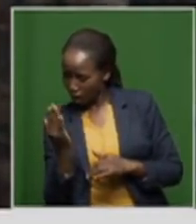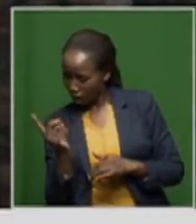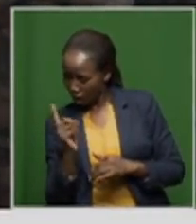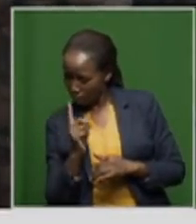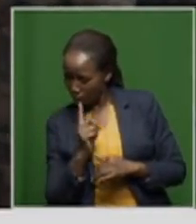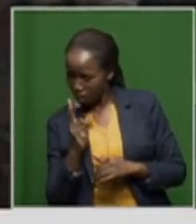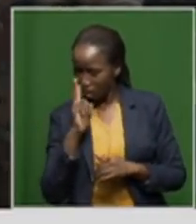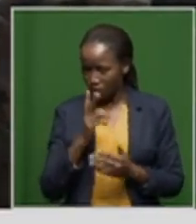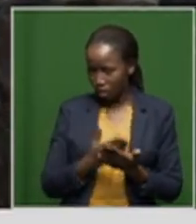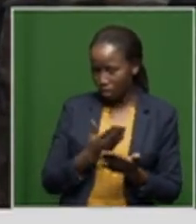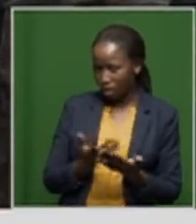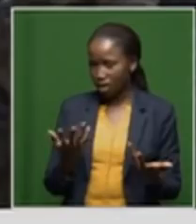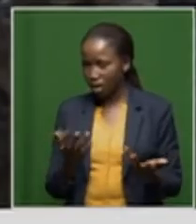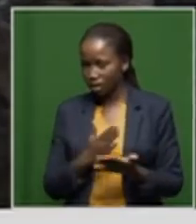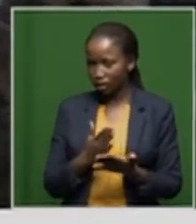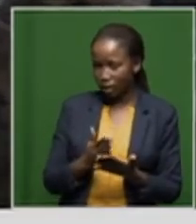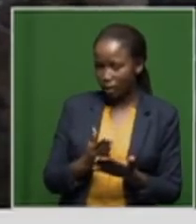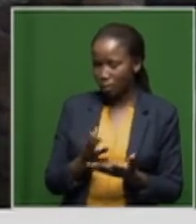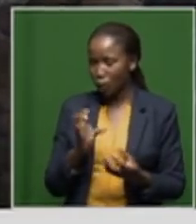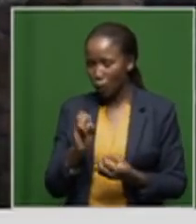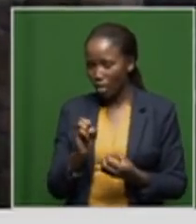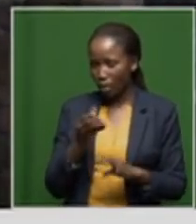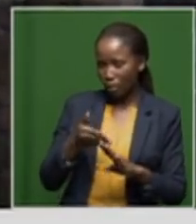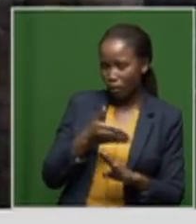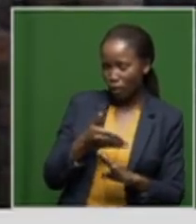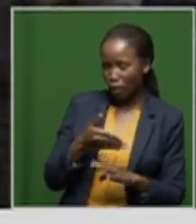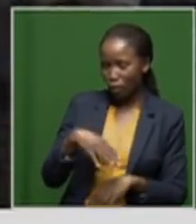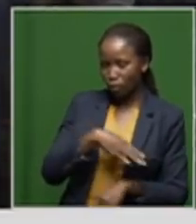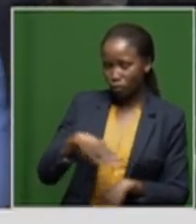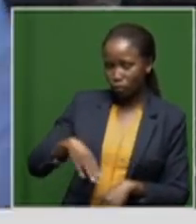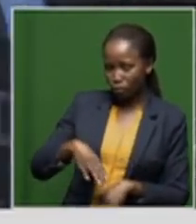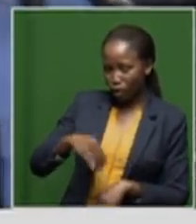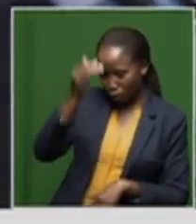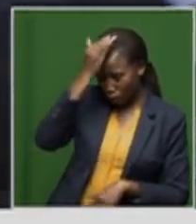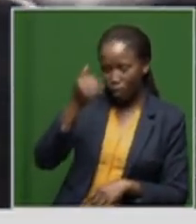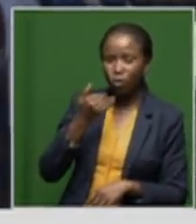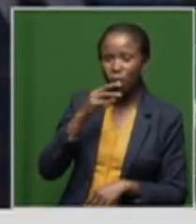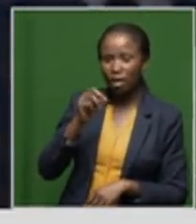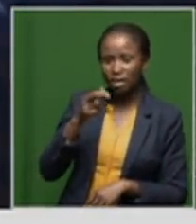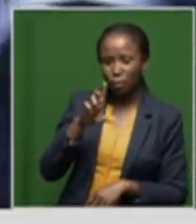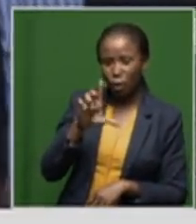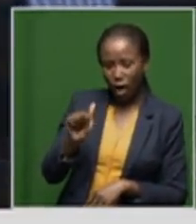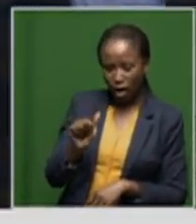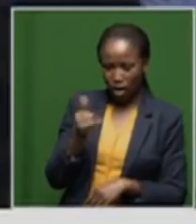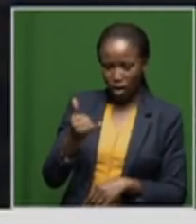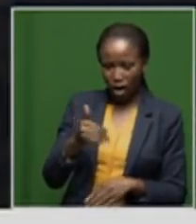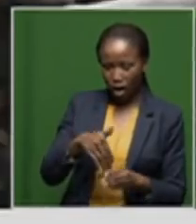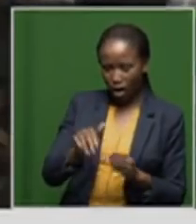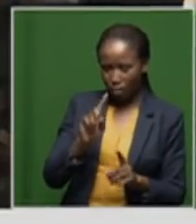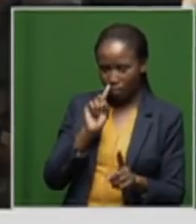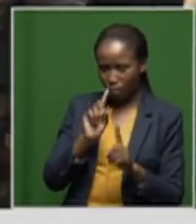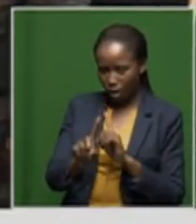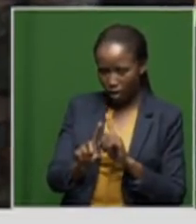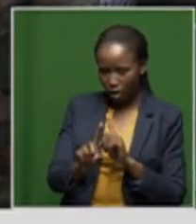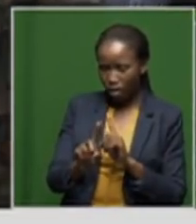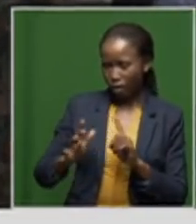can see that those who are with former President Jacob Zuma's office, Vukile Matebula, they're walking past. They are going to